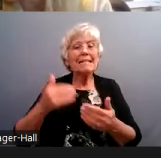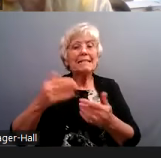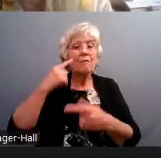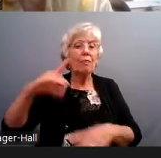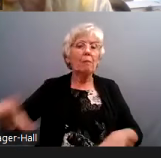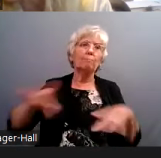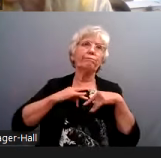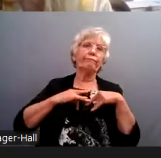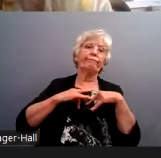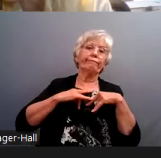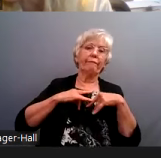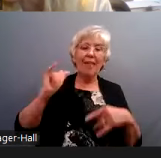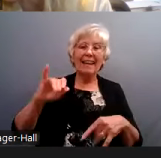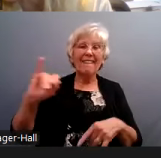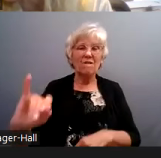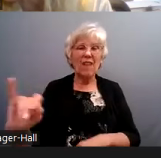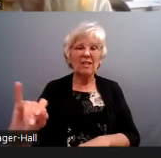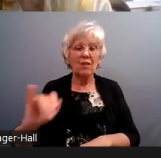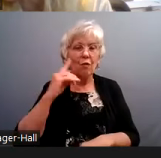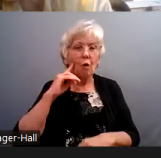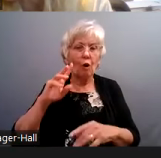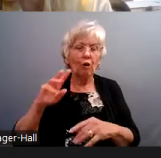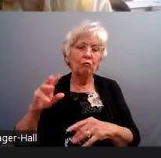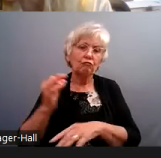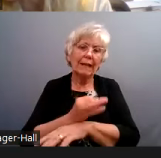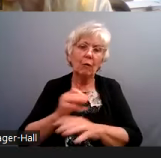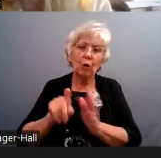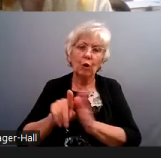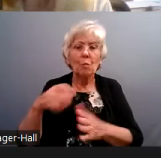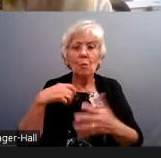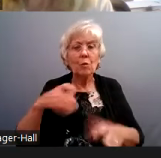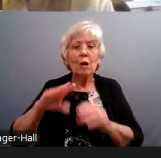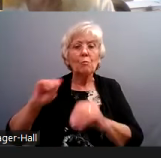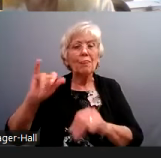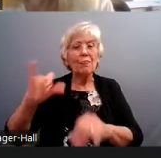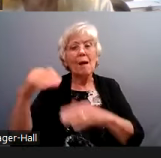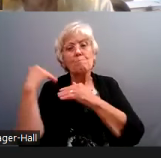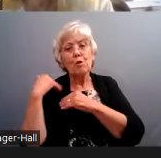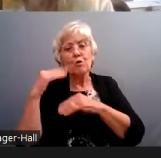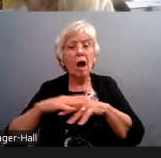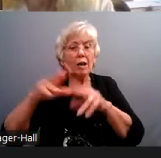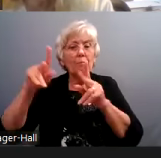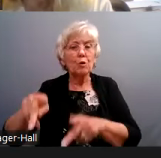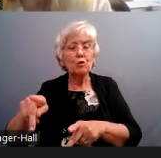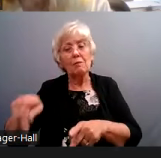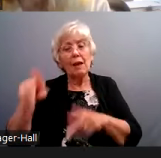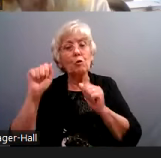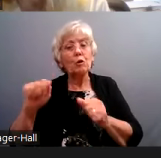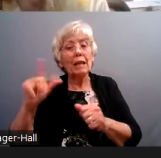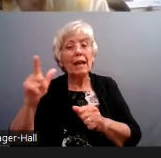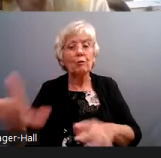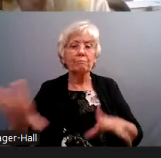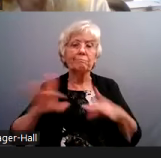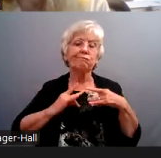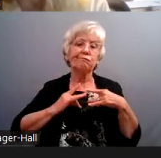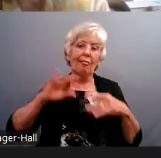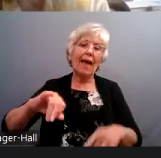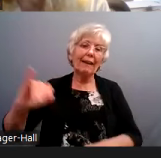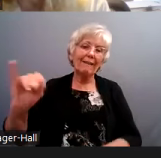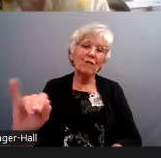So we don't want to, you know, put that burden, you know, on somebody who potentially can come down with an